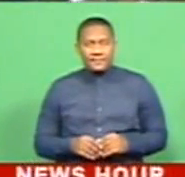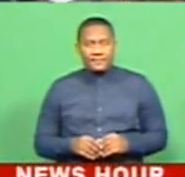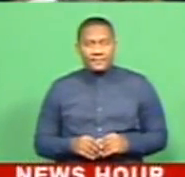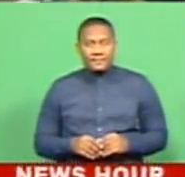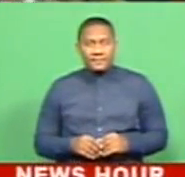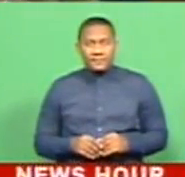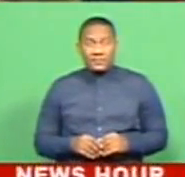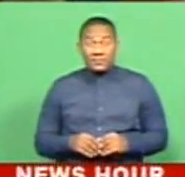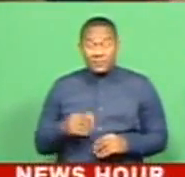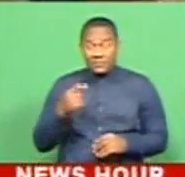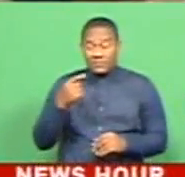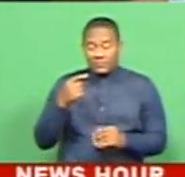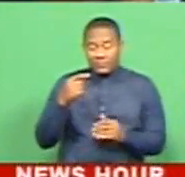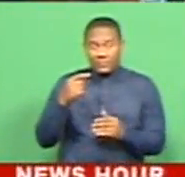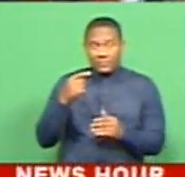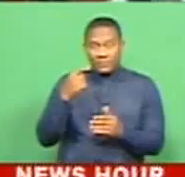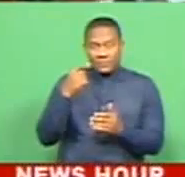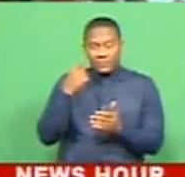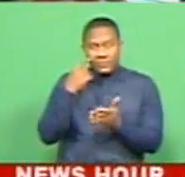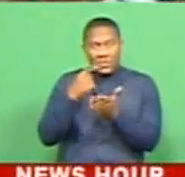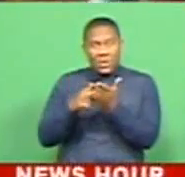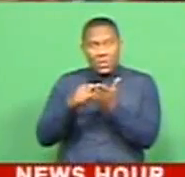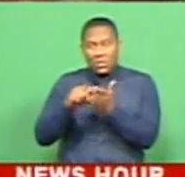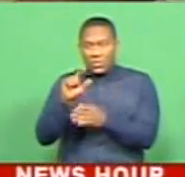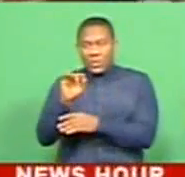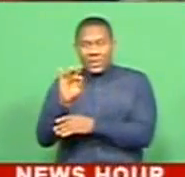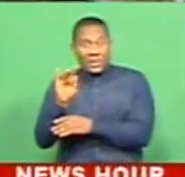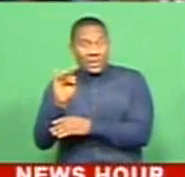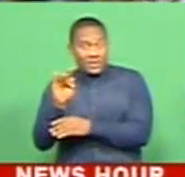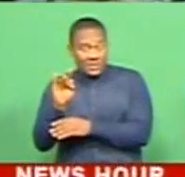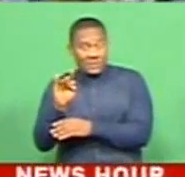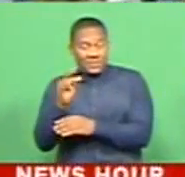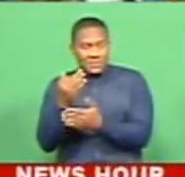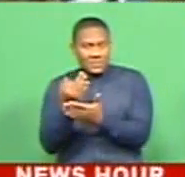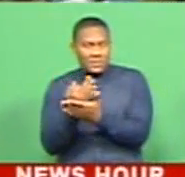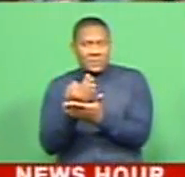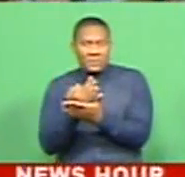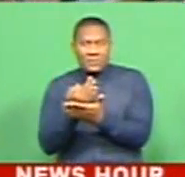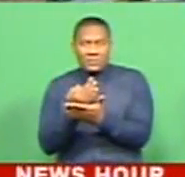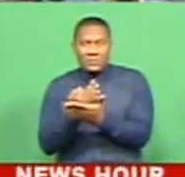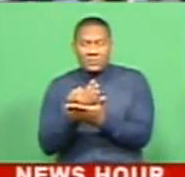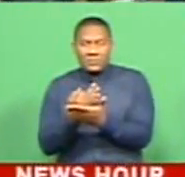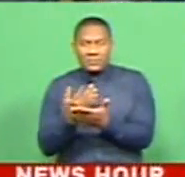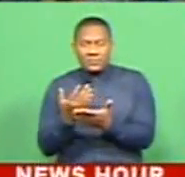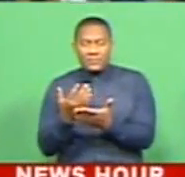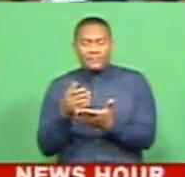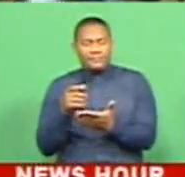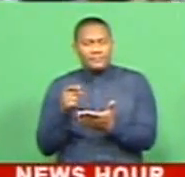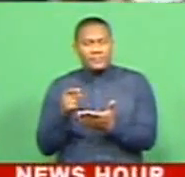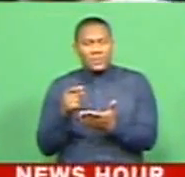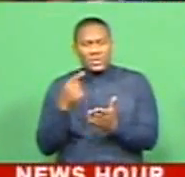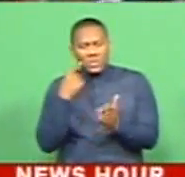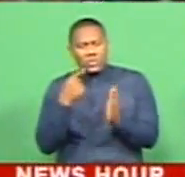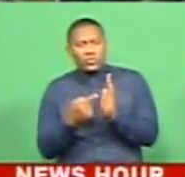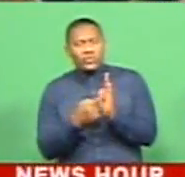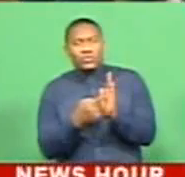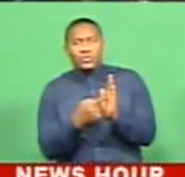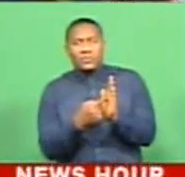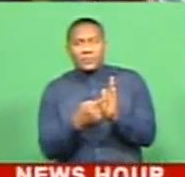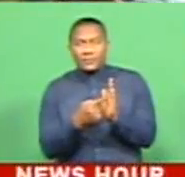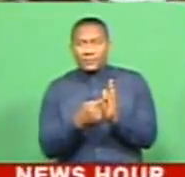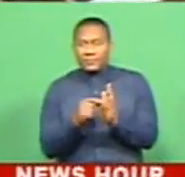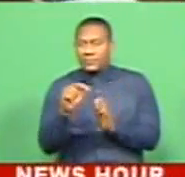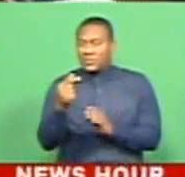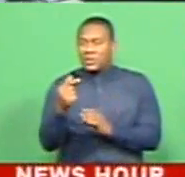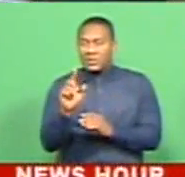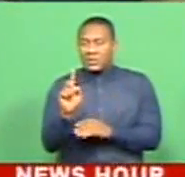A review of the 2018 financial year points to an improvement in key macroeconomic indicators. Real